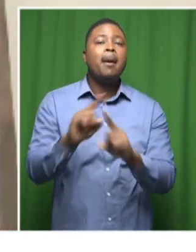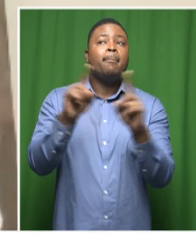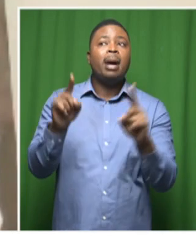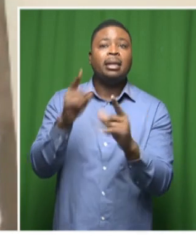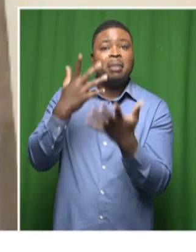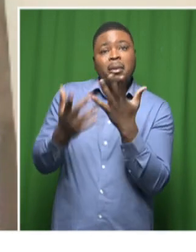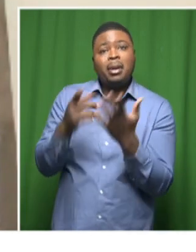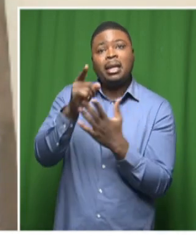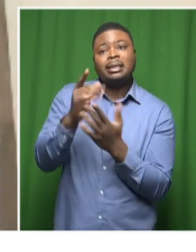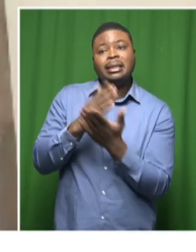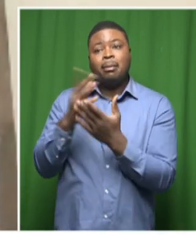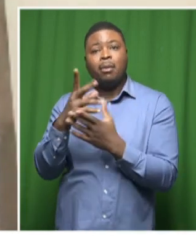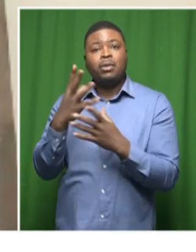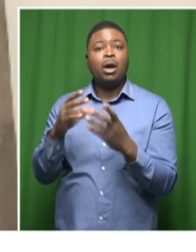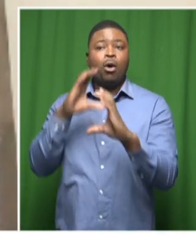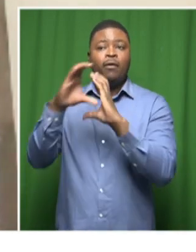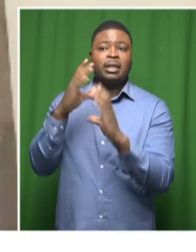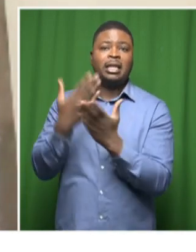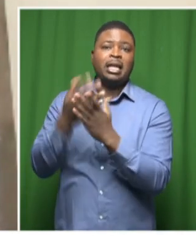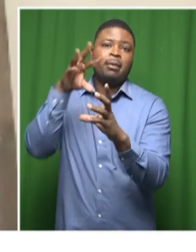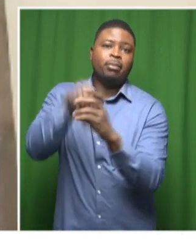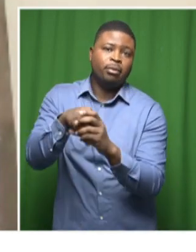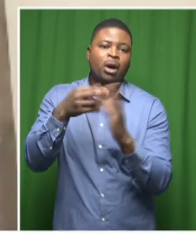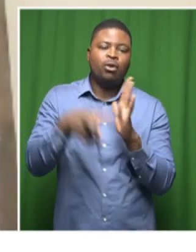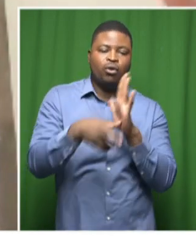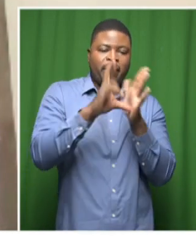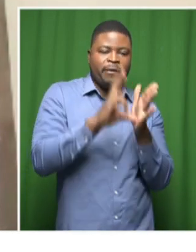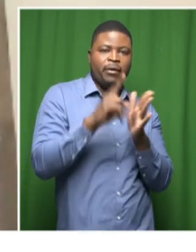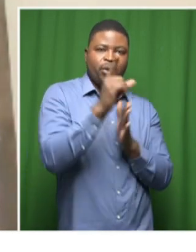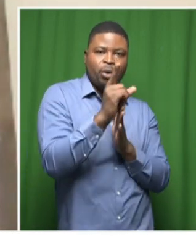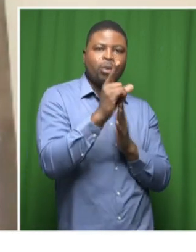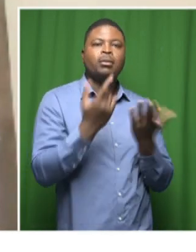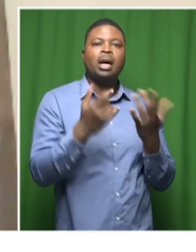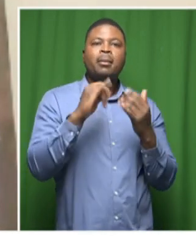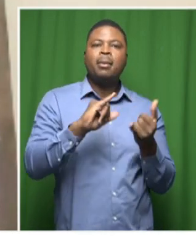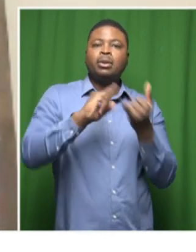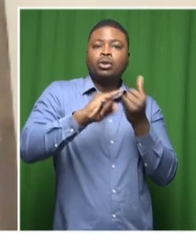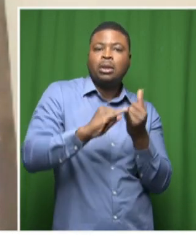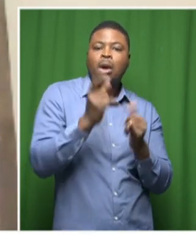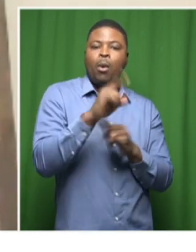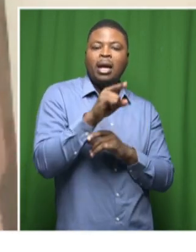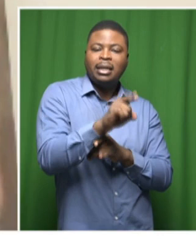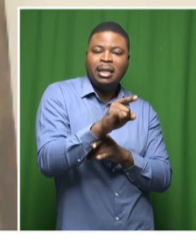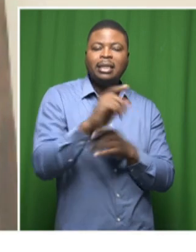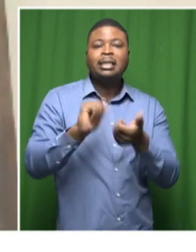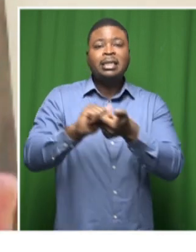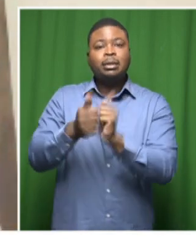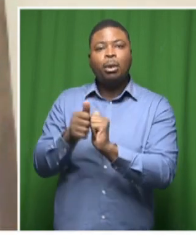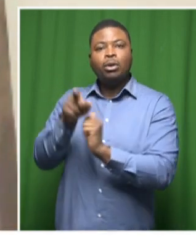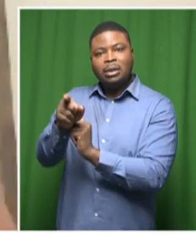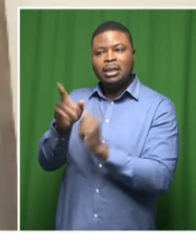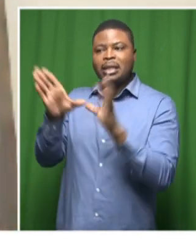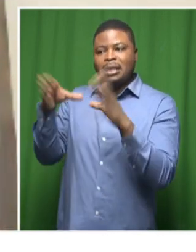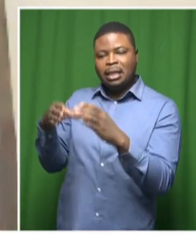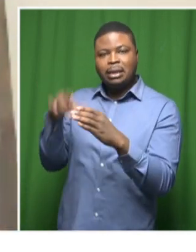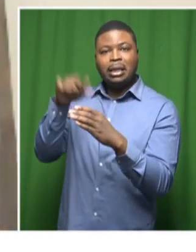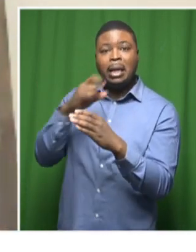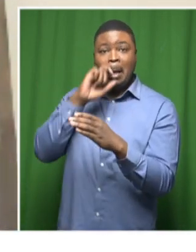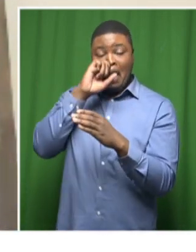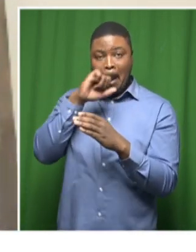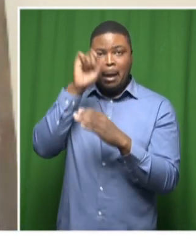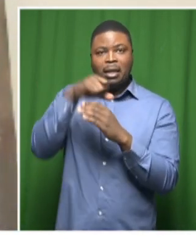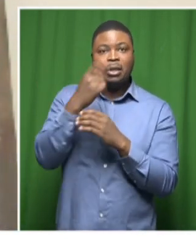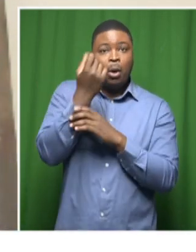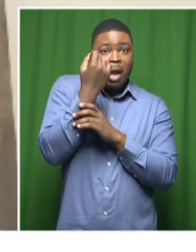really makes reviewing this curriculum even more challenging is the response from industry to say, sure, we absolutely understand that the